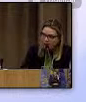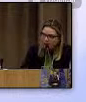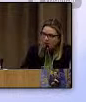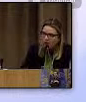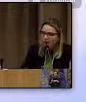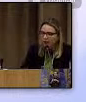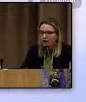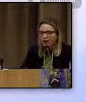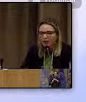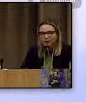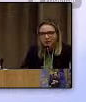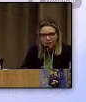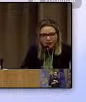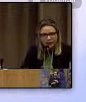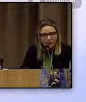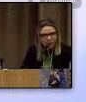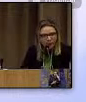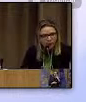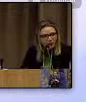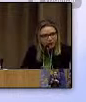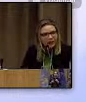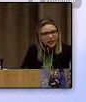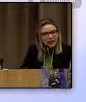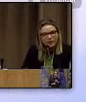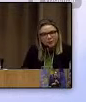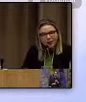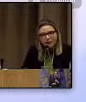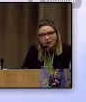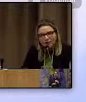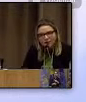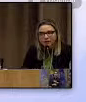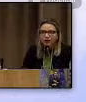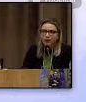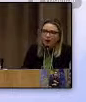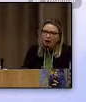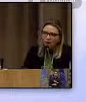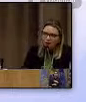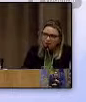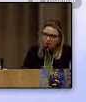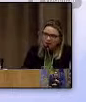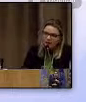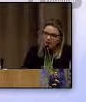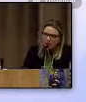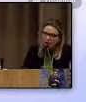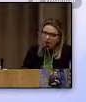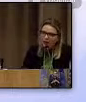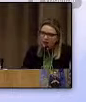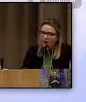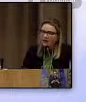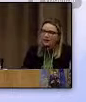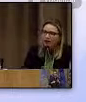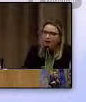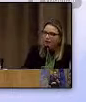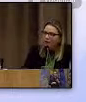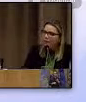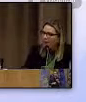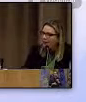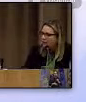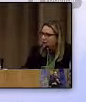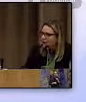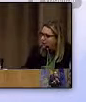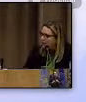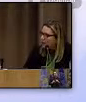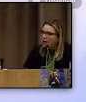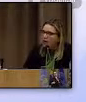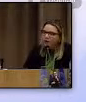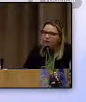patients who were positive in the hospital, which thankfully were very little, and the patients who left ICU but